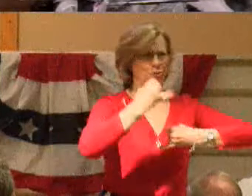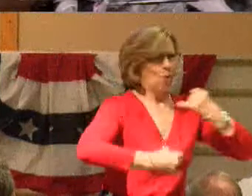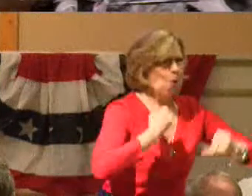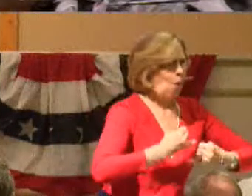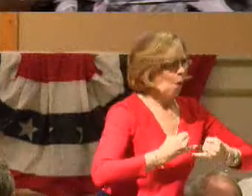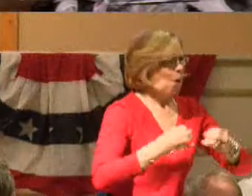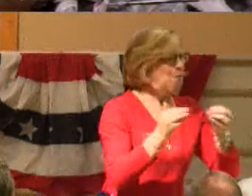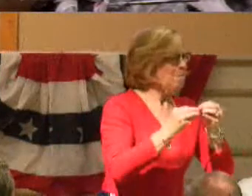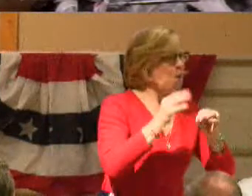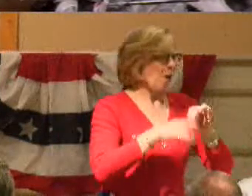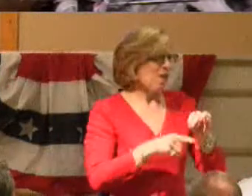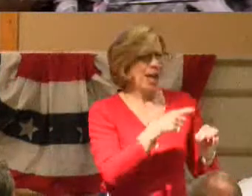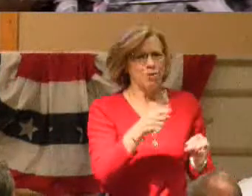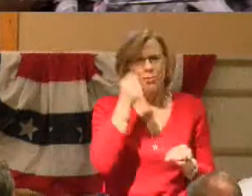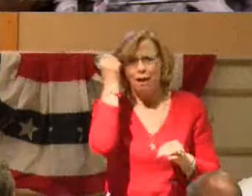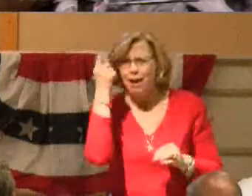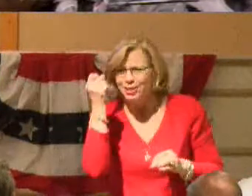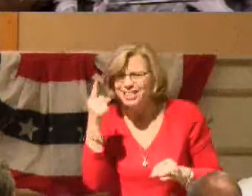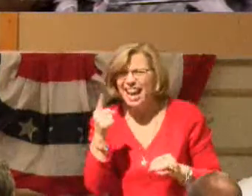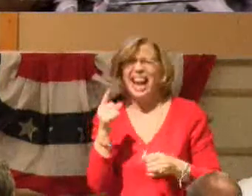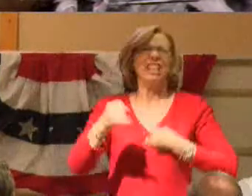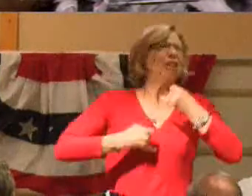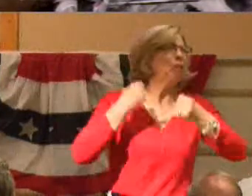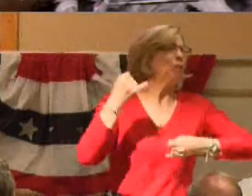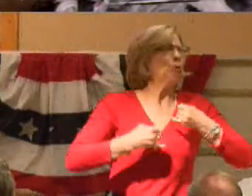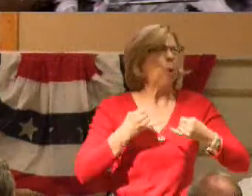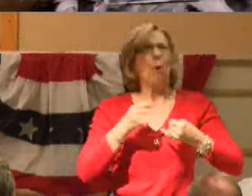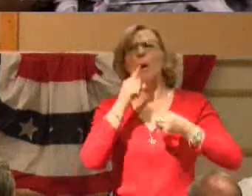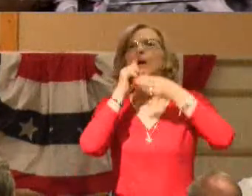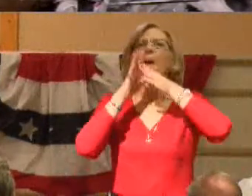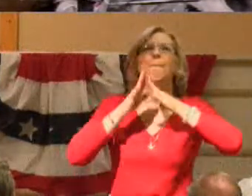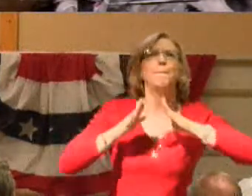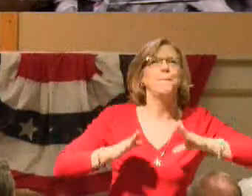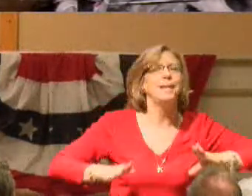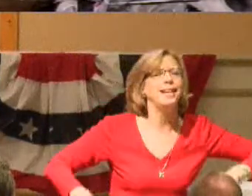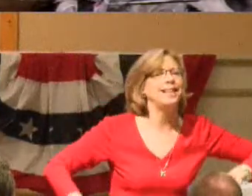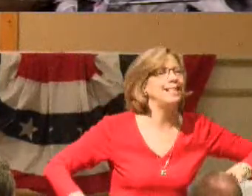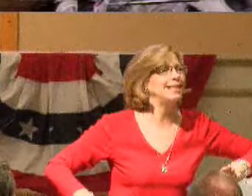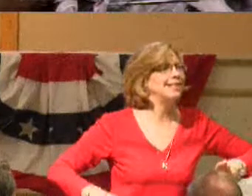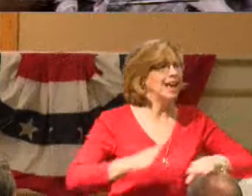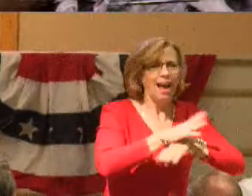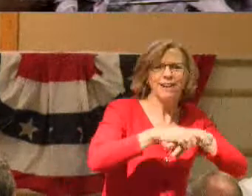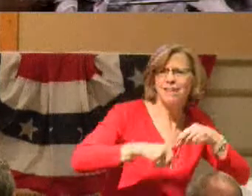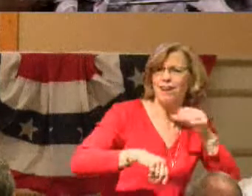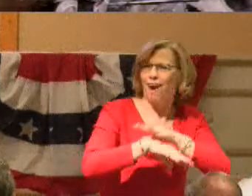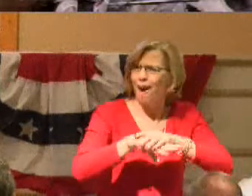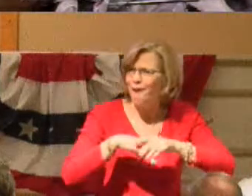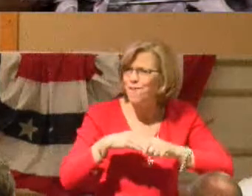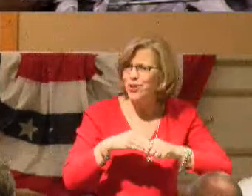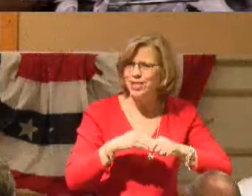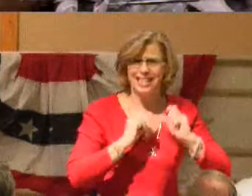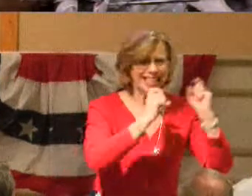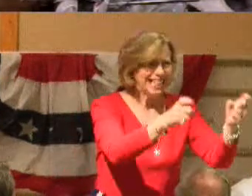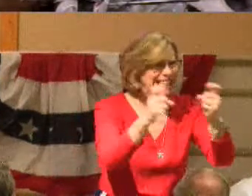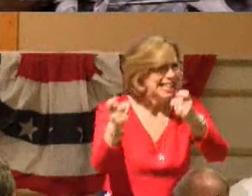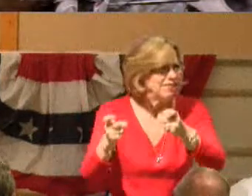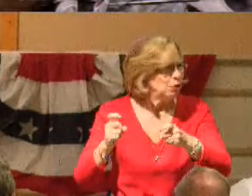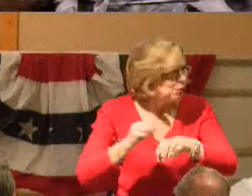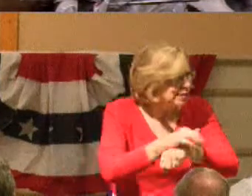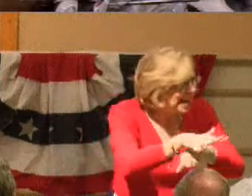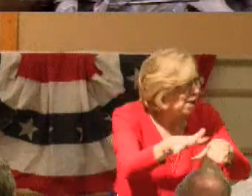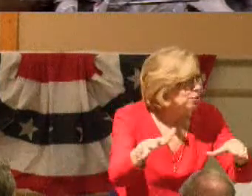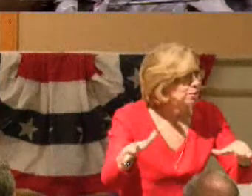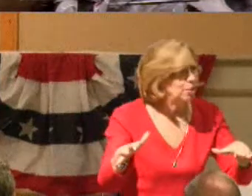of joy, to give you peace beyond any definition of peace, to give you consolation and comfort and counsel as like